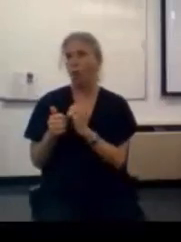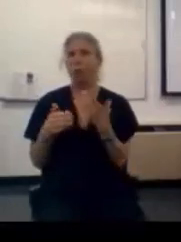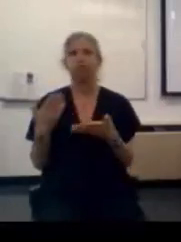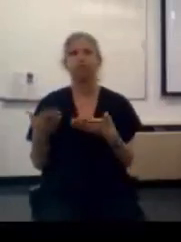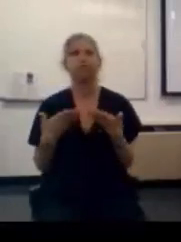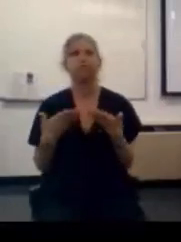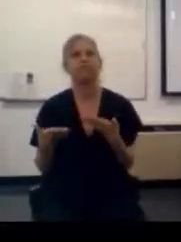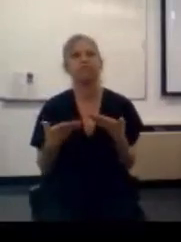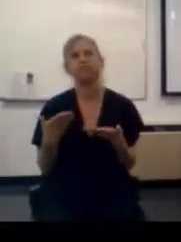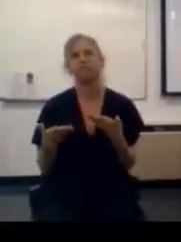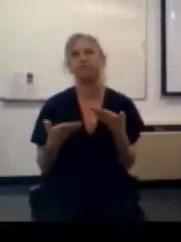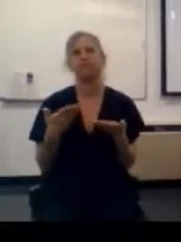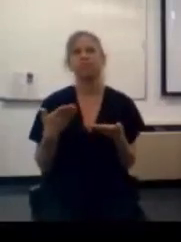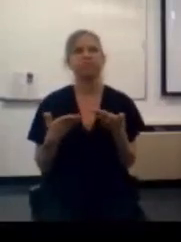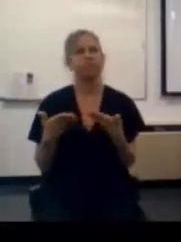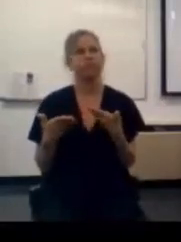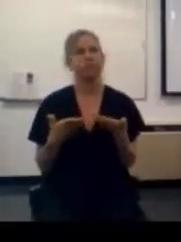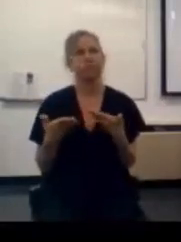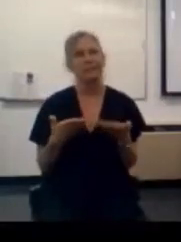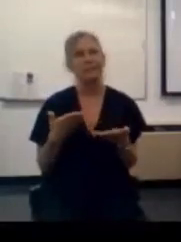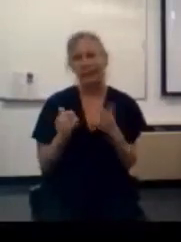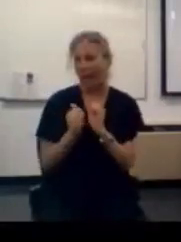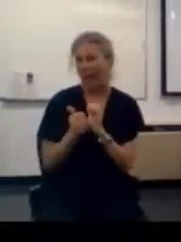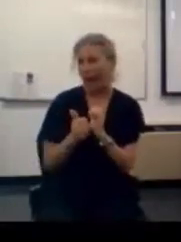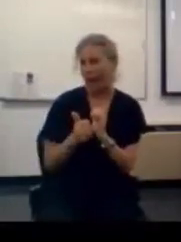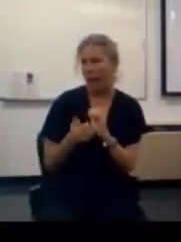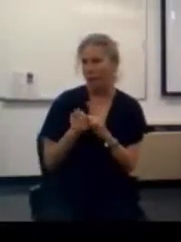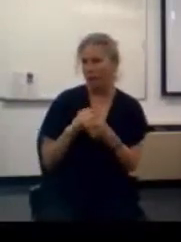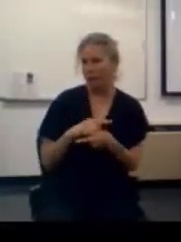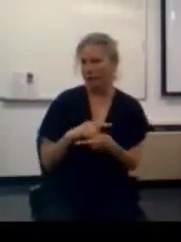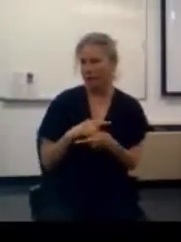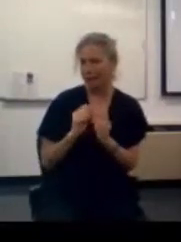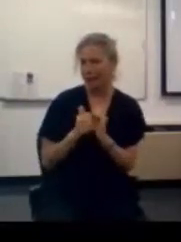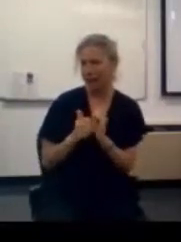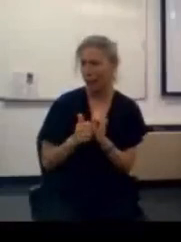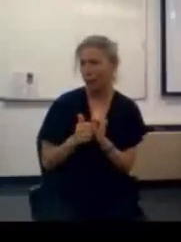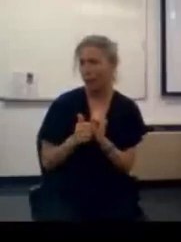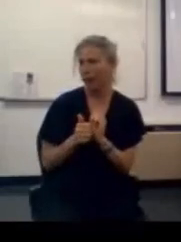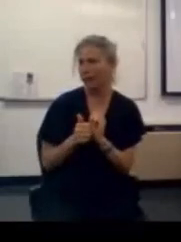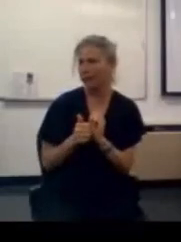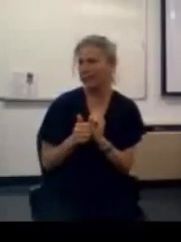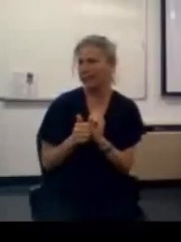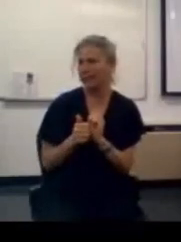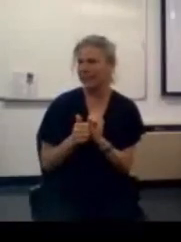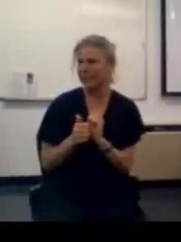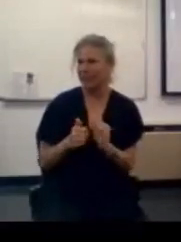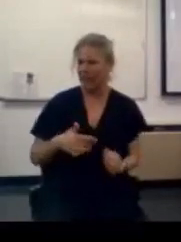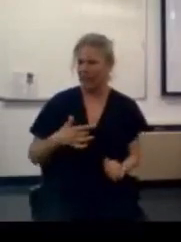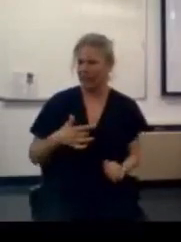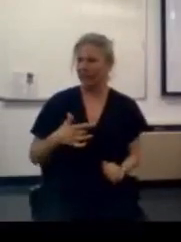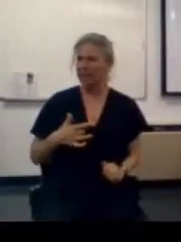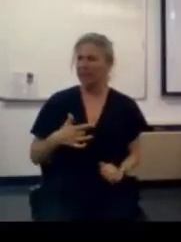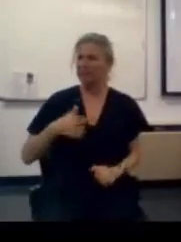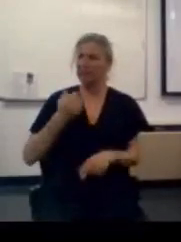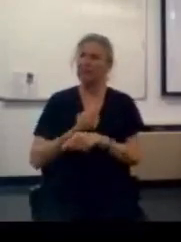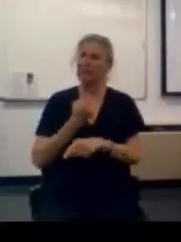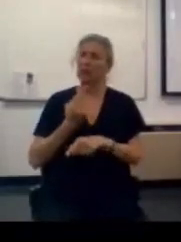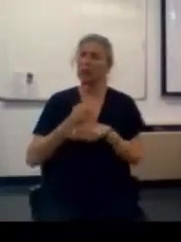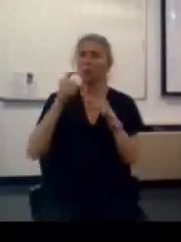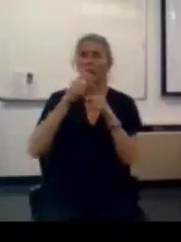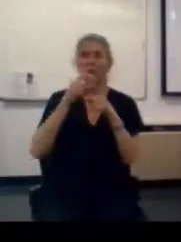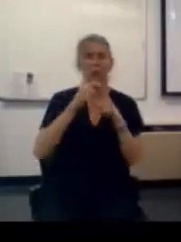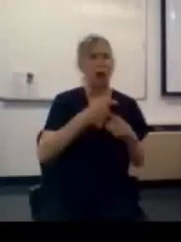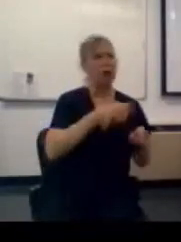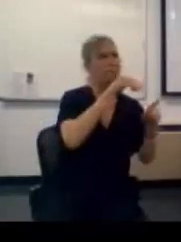said, abogacía feels so legal, and I love our legal friends. But, you know, it just feels a little bit not like